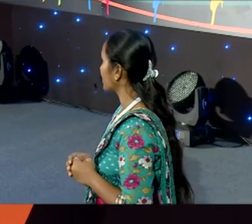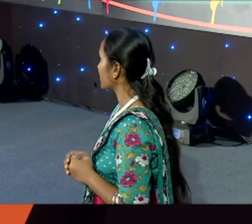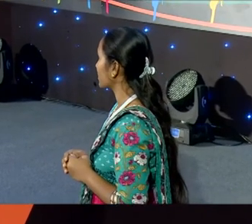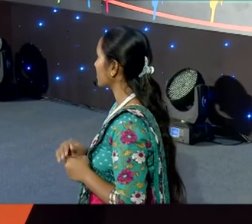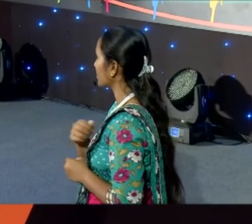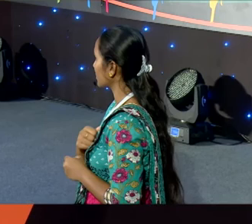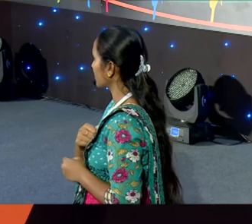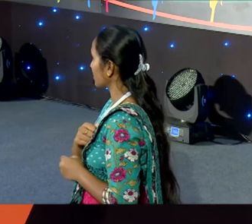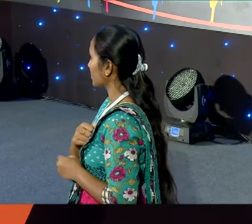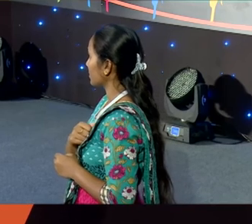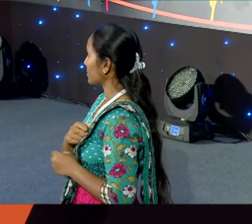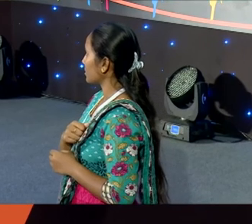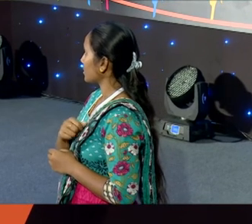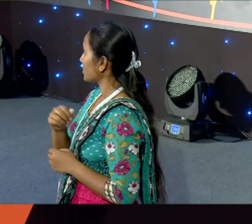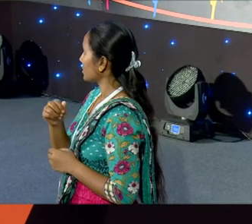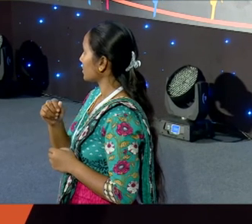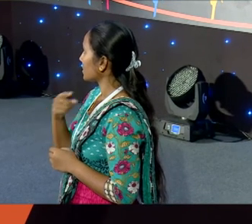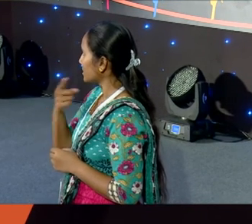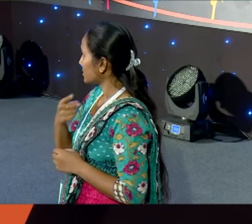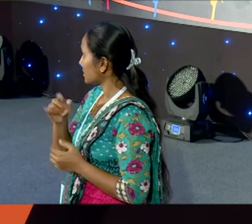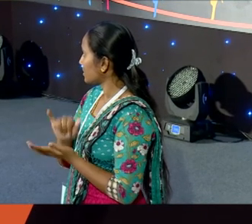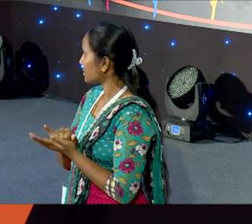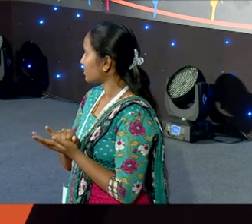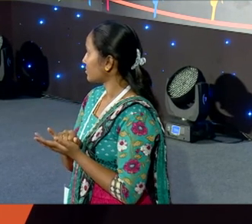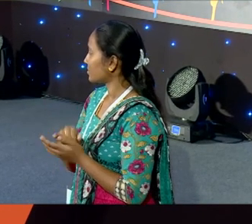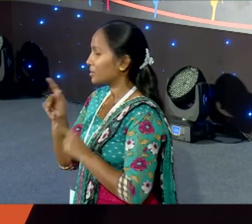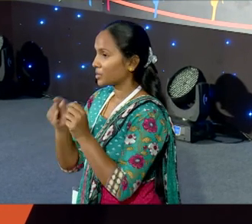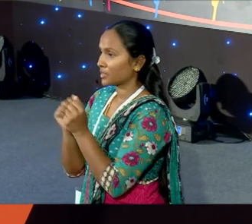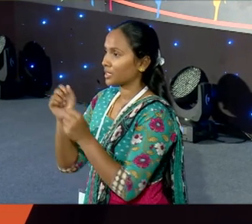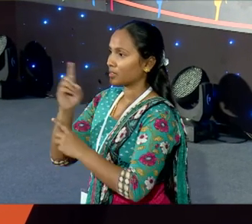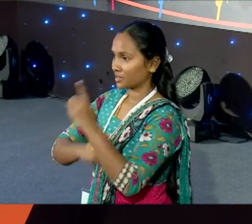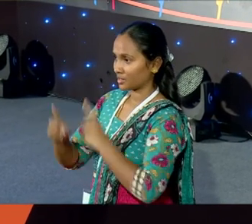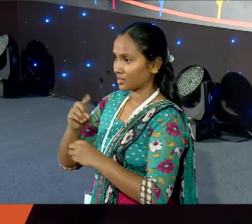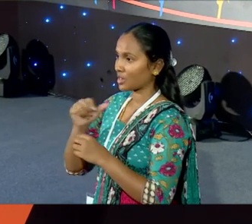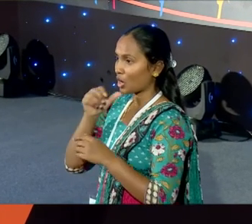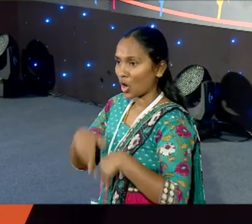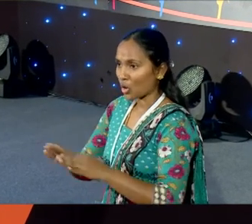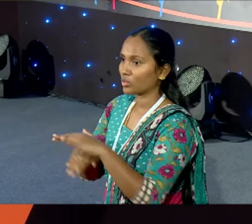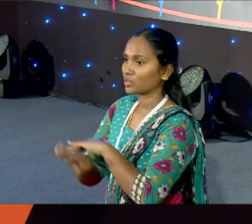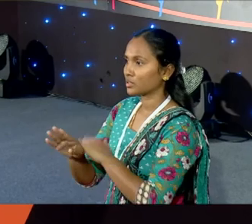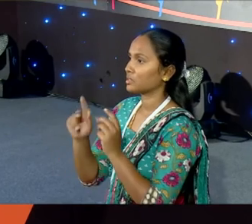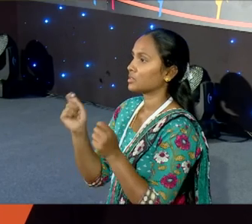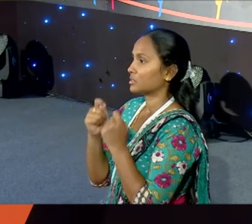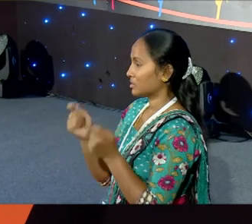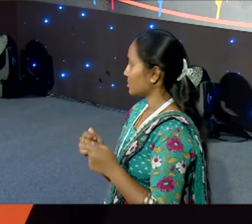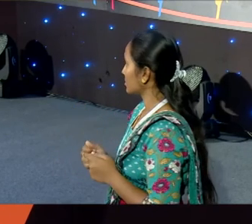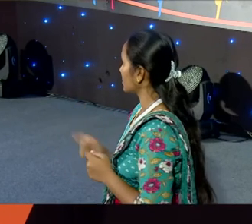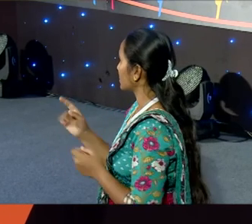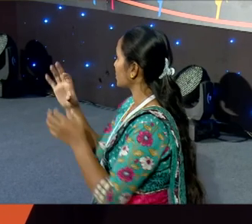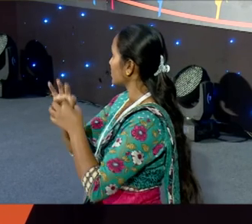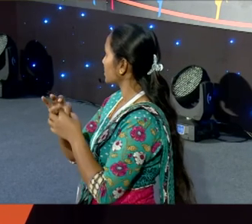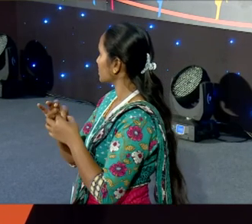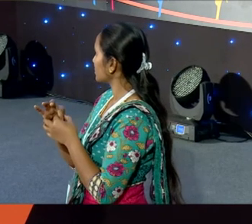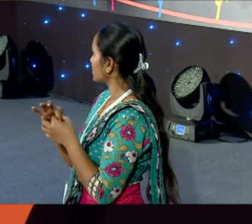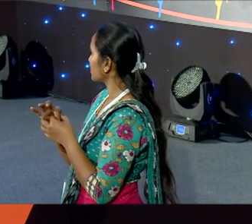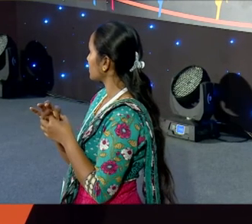A Delhi restaurant denied me entry saying that people with disabilities are not allowed inside. I was to join 8 friends who were